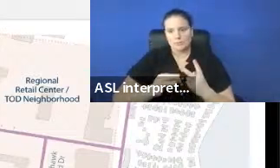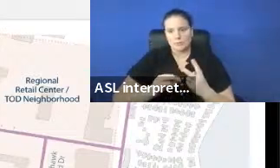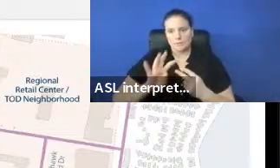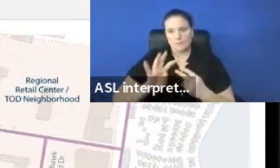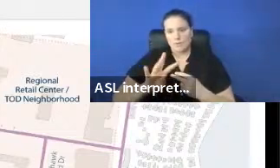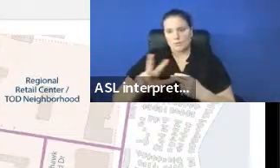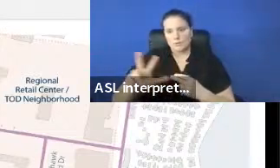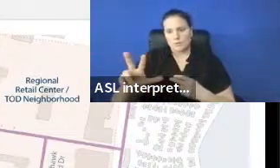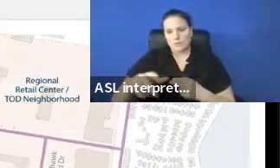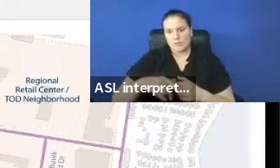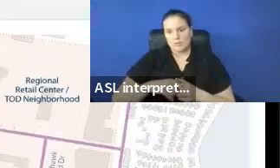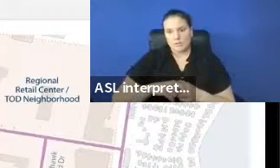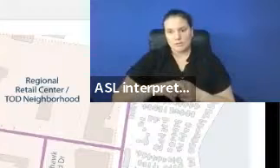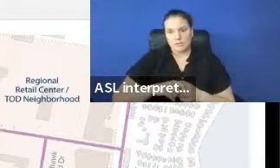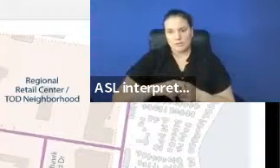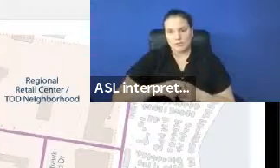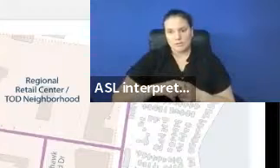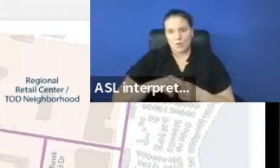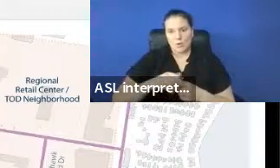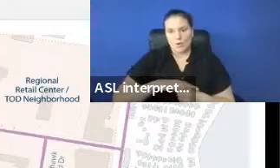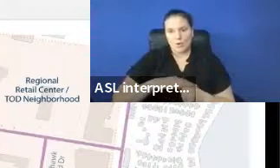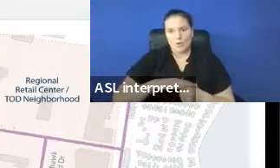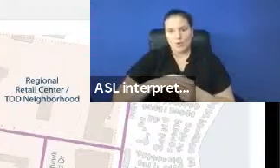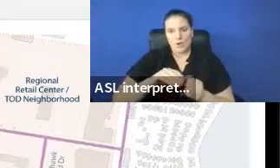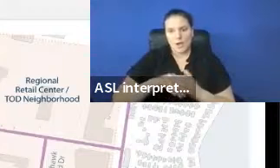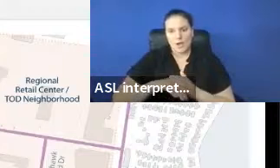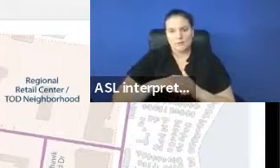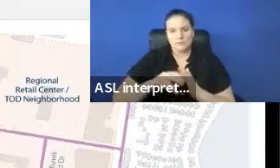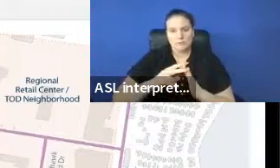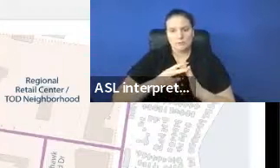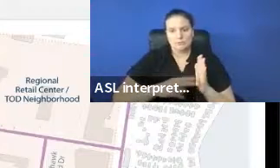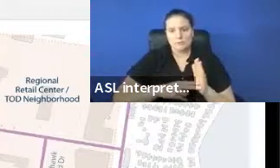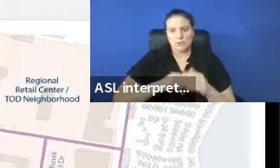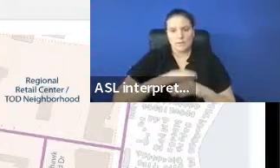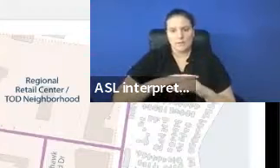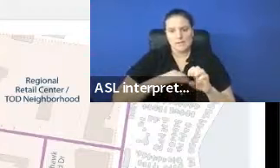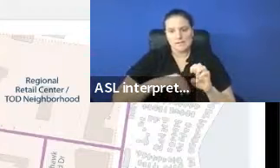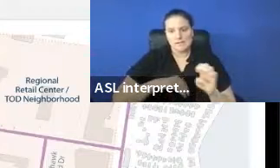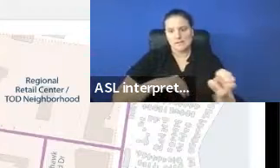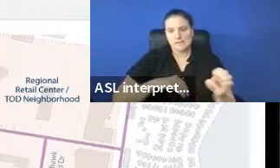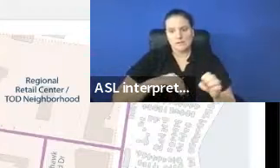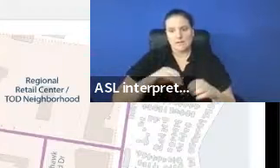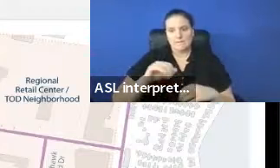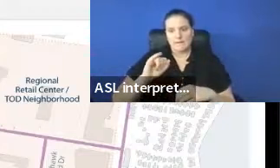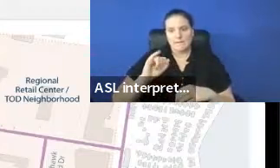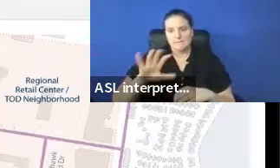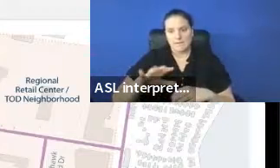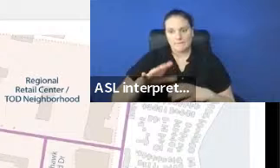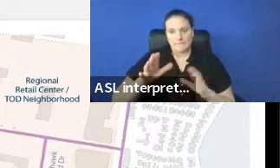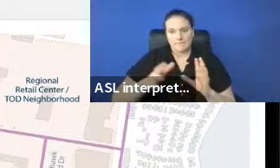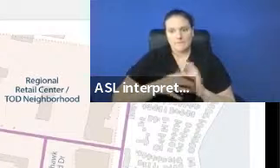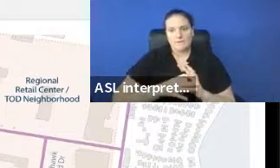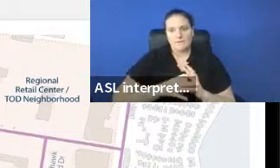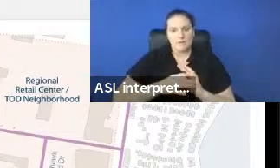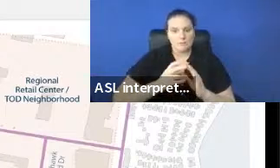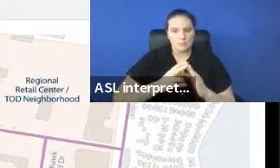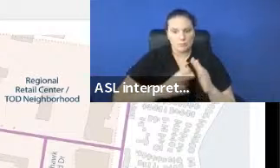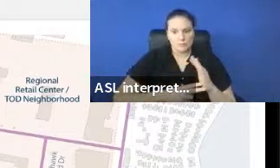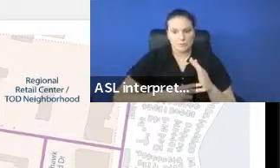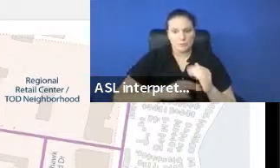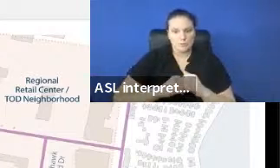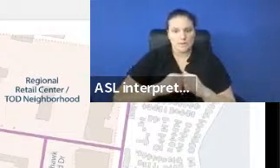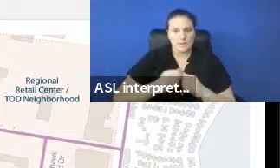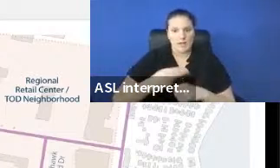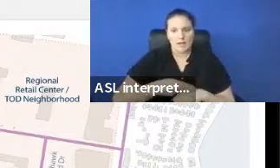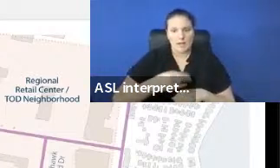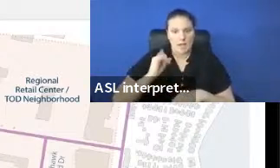this local access bridge on the east side of I-5 that would connect Bridgeton with Hayden